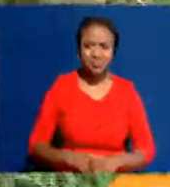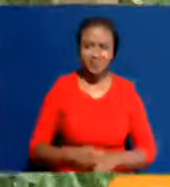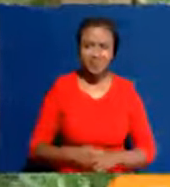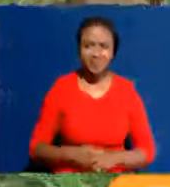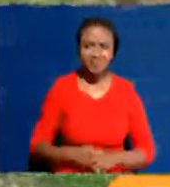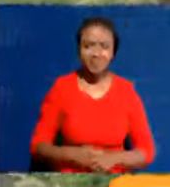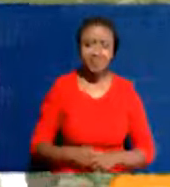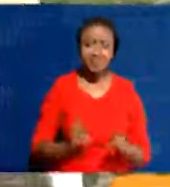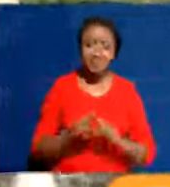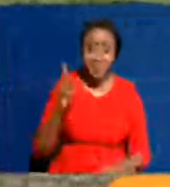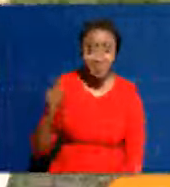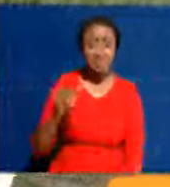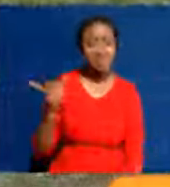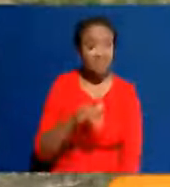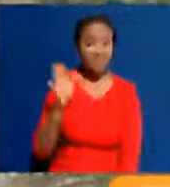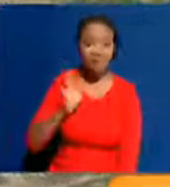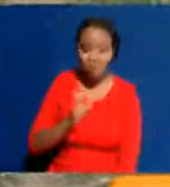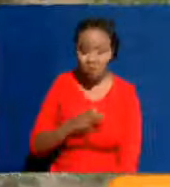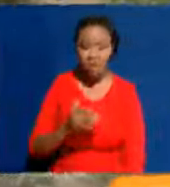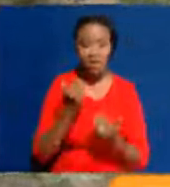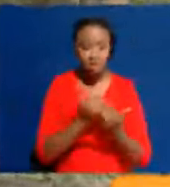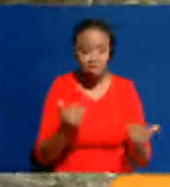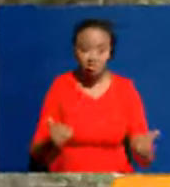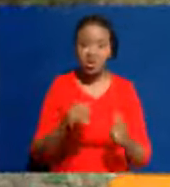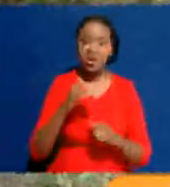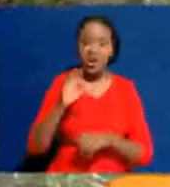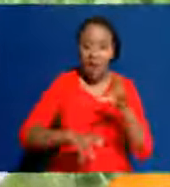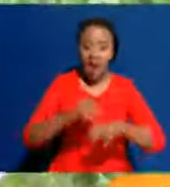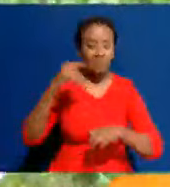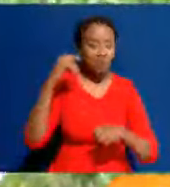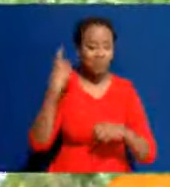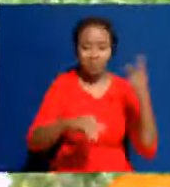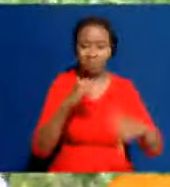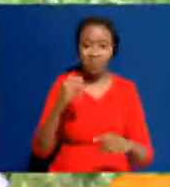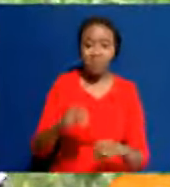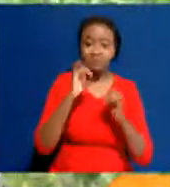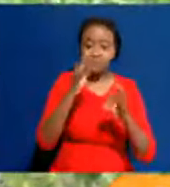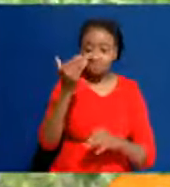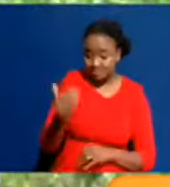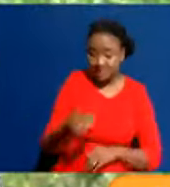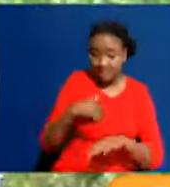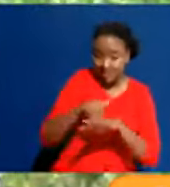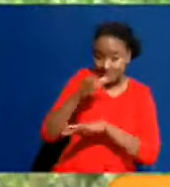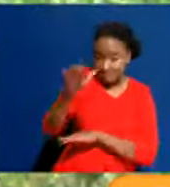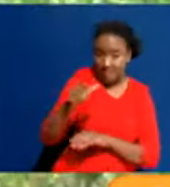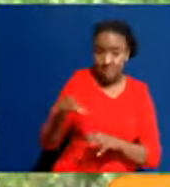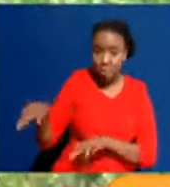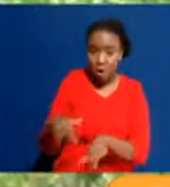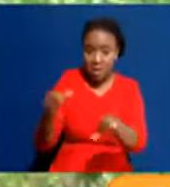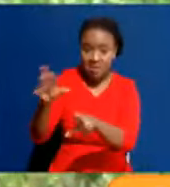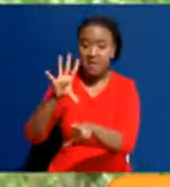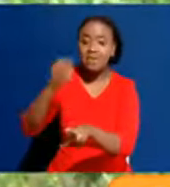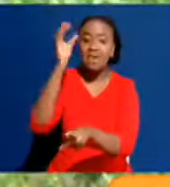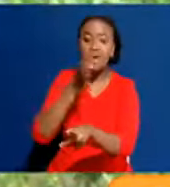mammals are allegedly attacking women, children, and domestic animals. Tuma mtoto kwa mtoni, kwenda lete